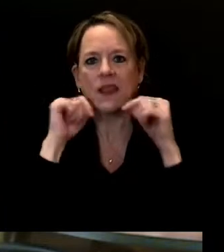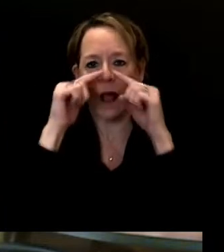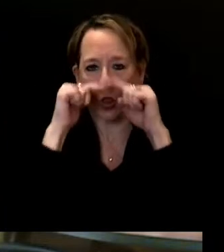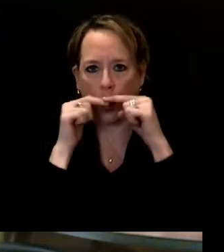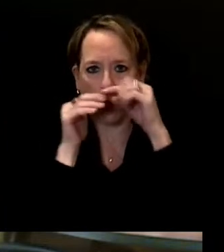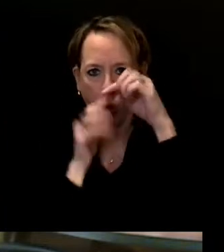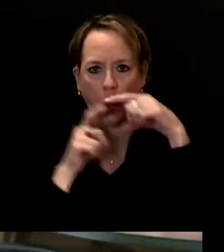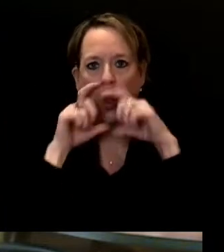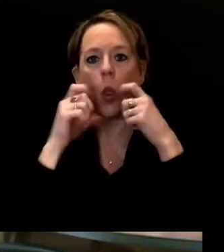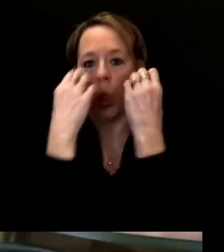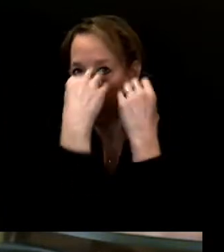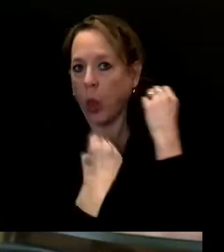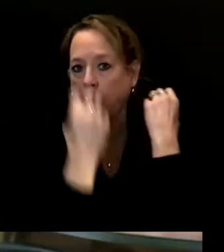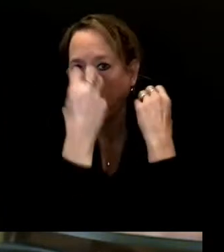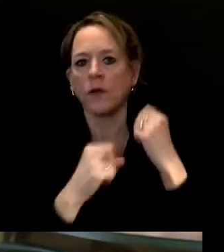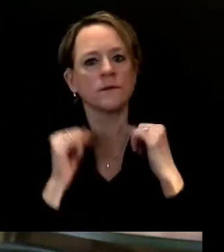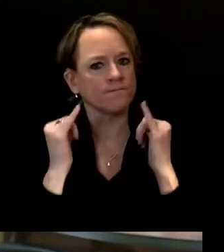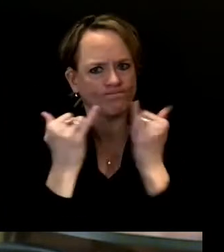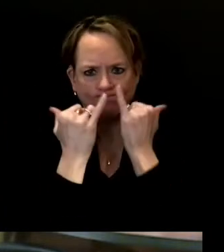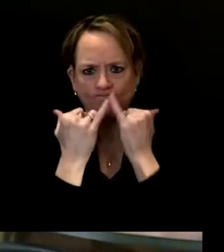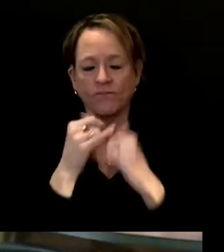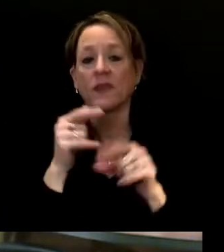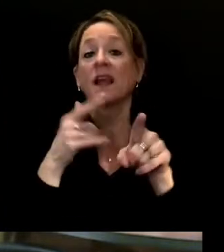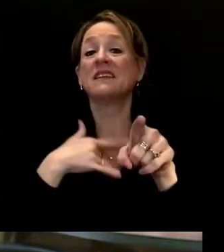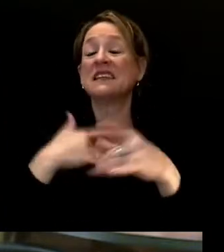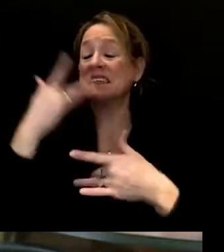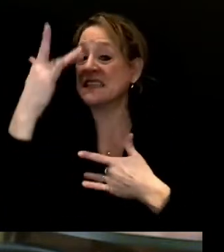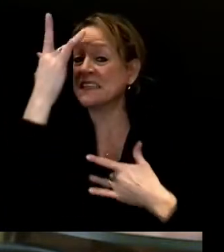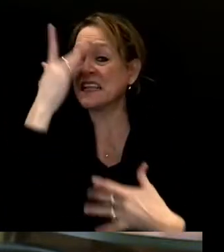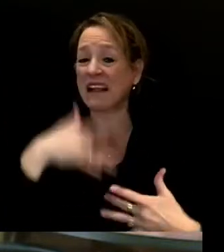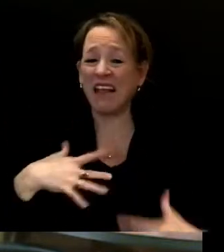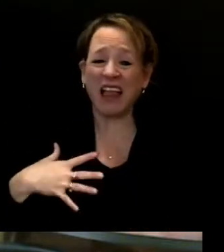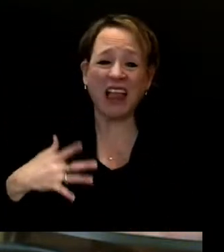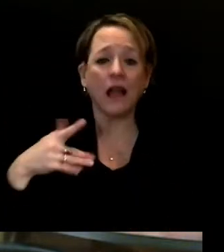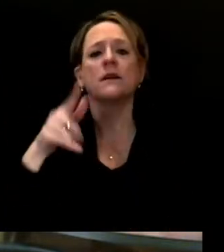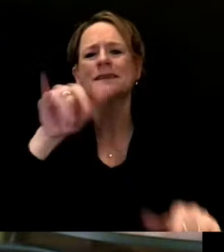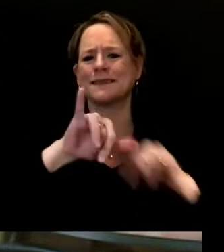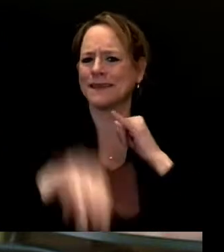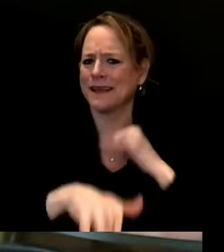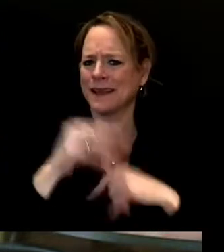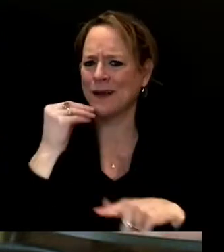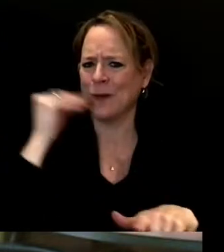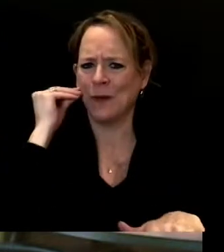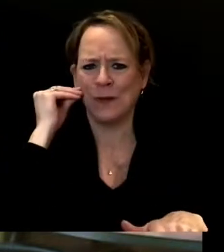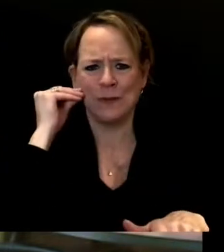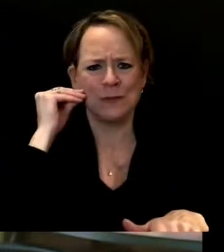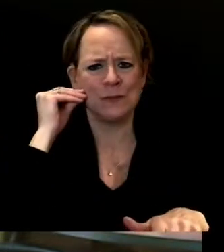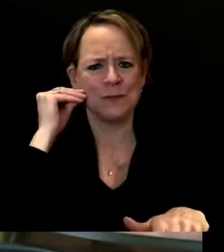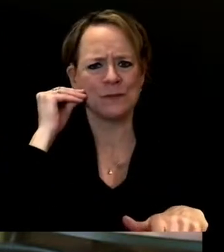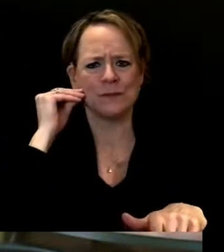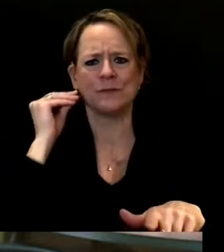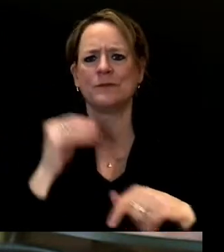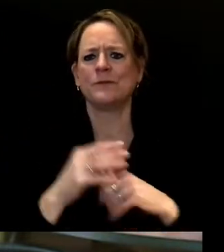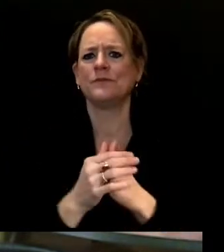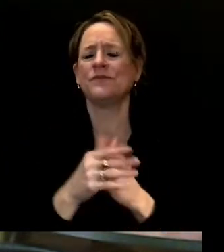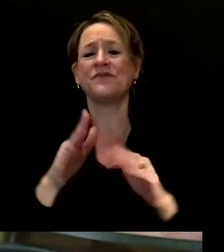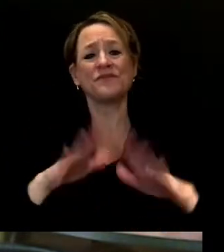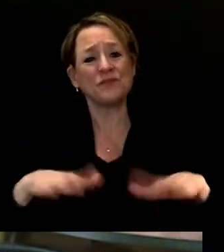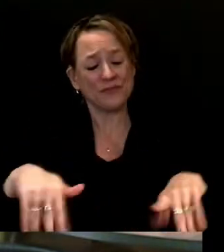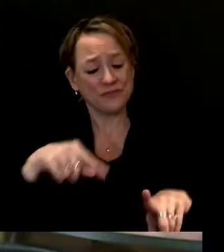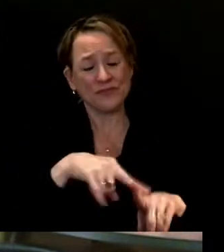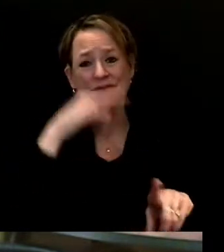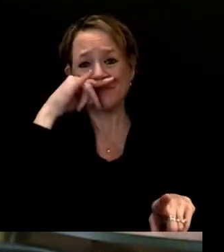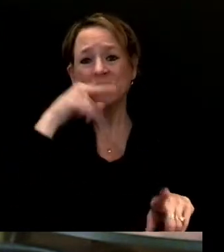they are sick. And please follow your school's isolation and quarantine guidance. Get tested if you're